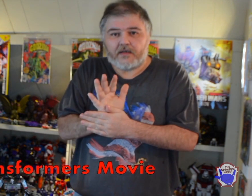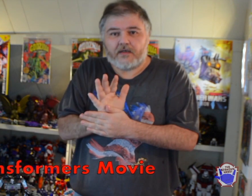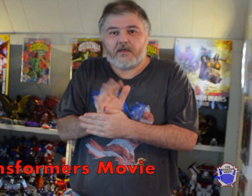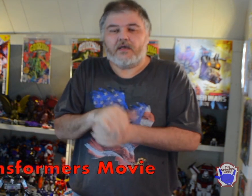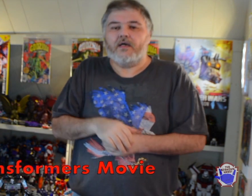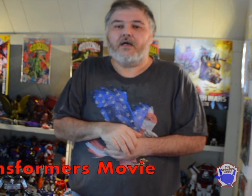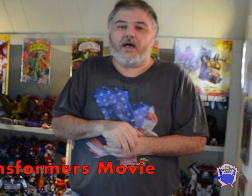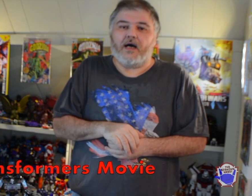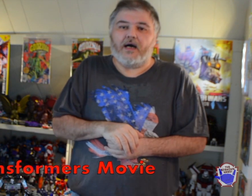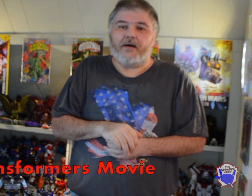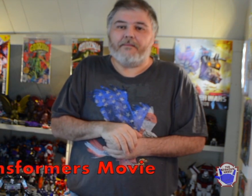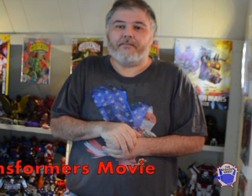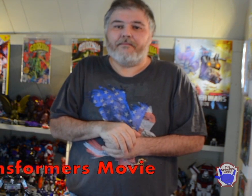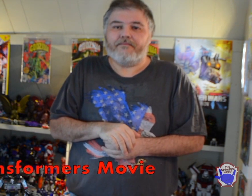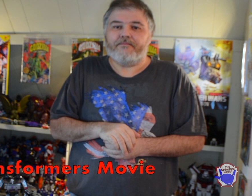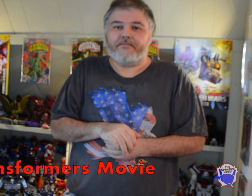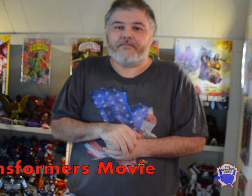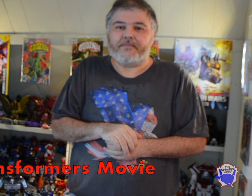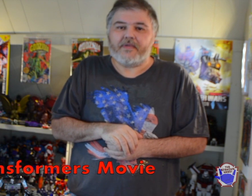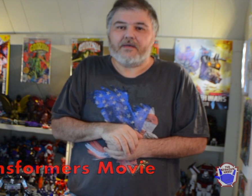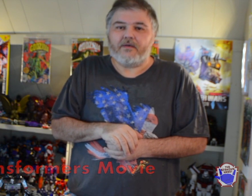movie